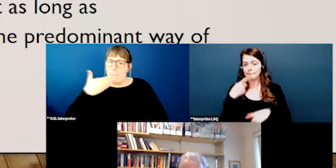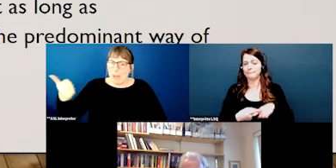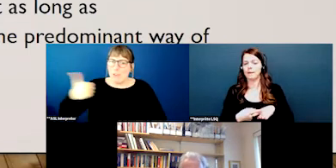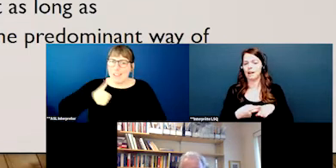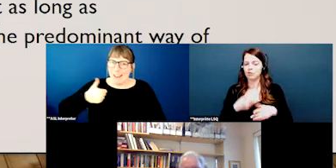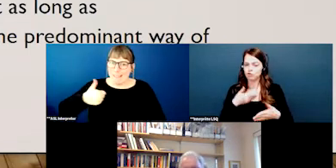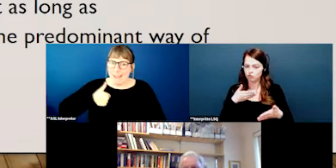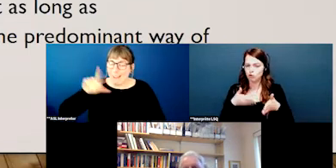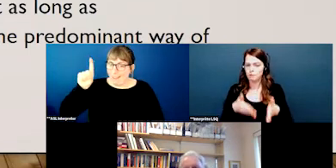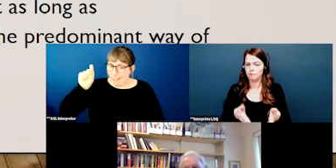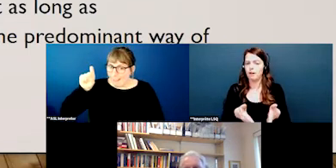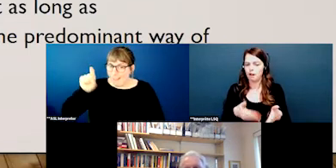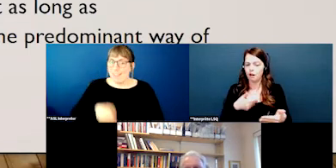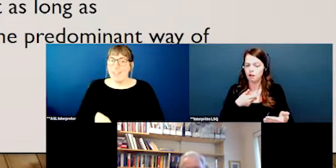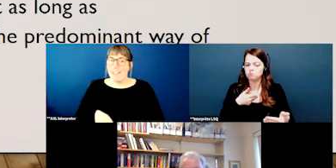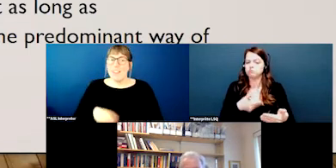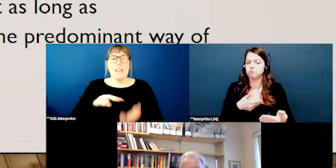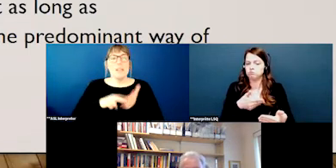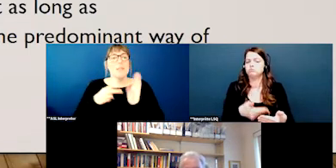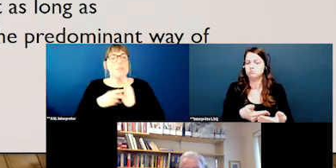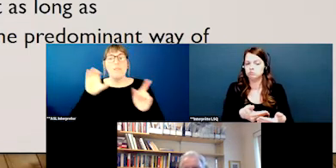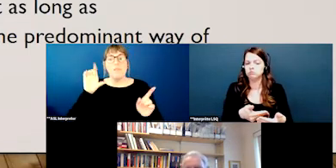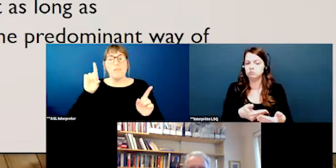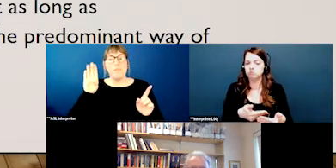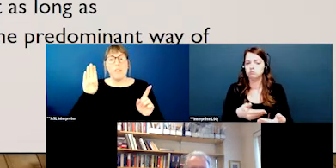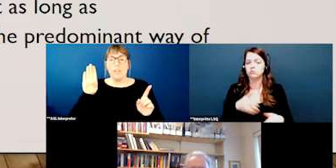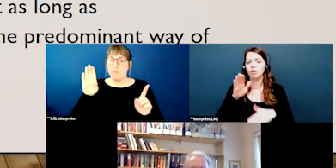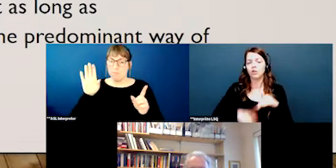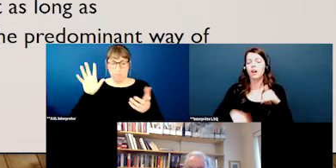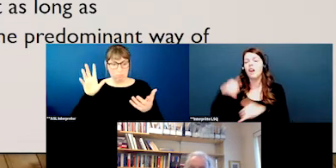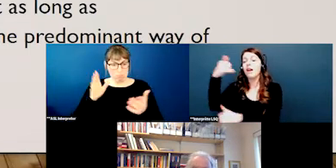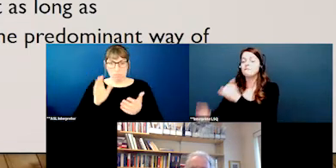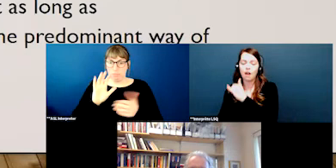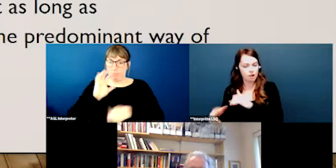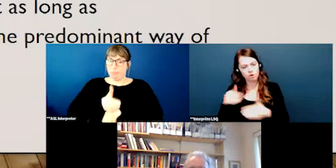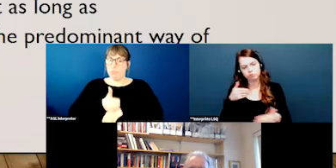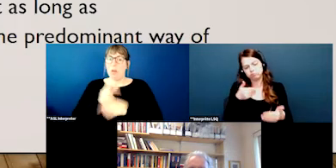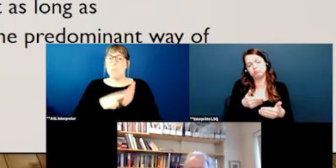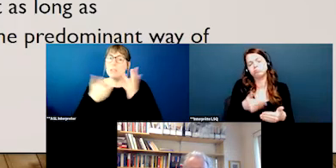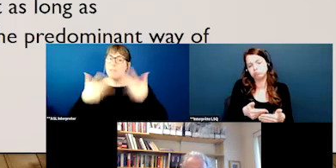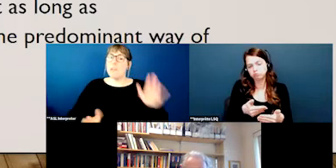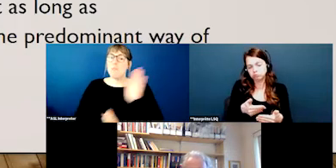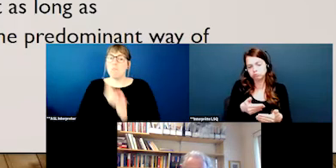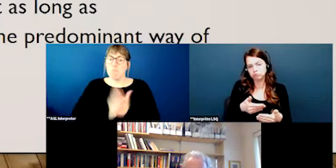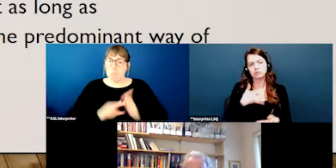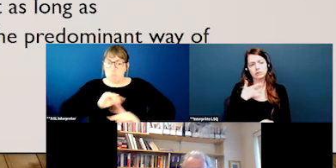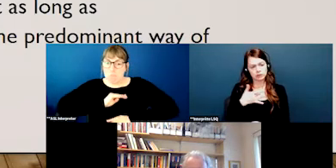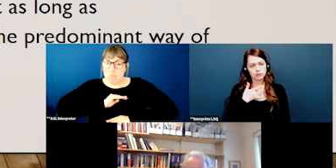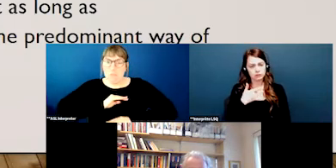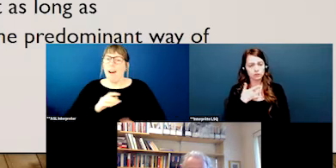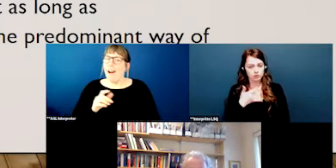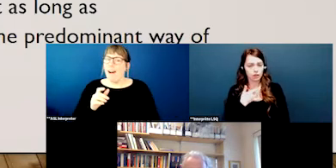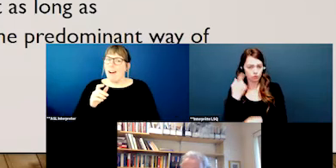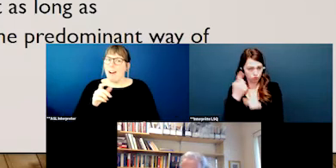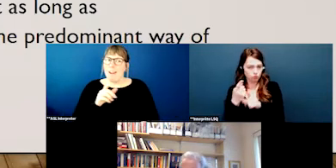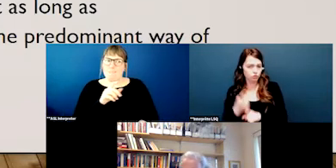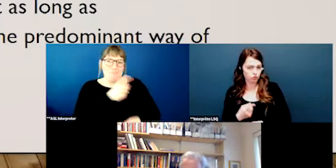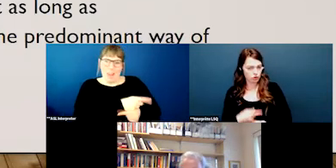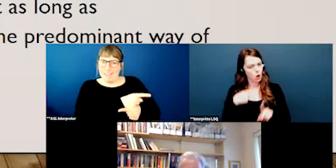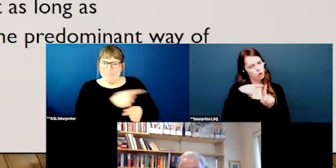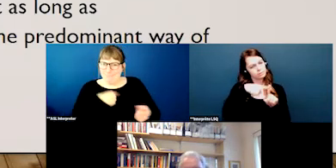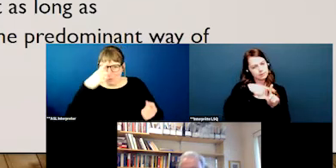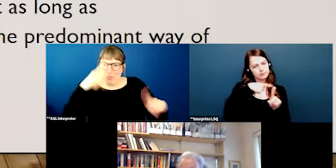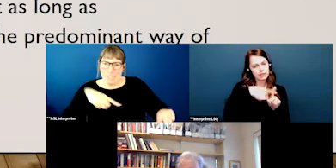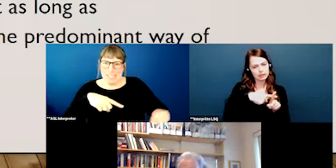being the end of the journey in itself. And I think that's a fair and optimistic way of thinking about how this